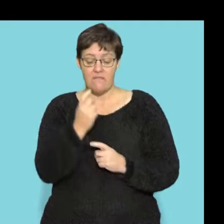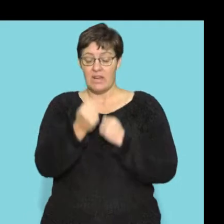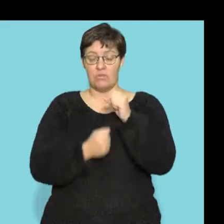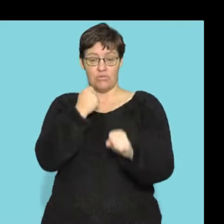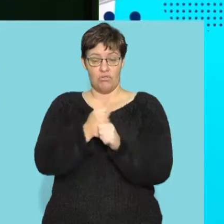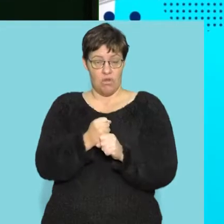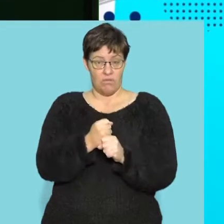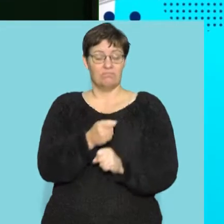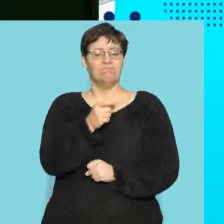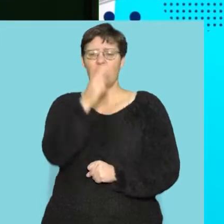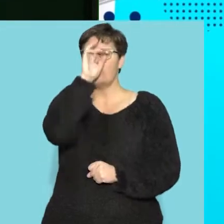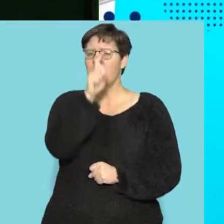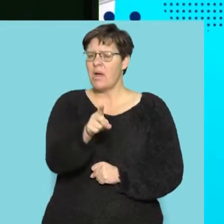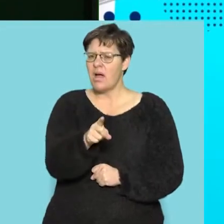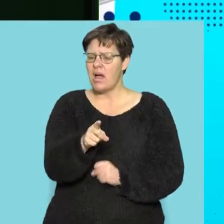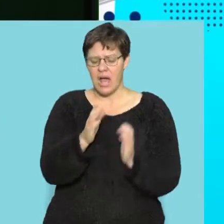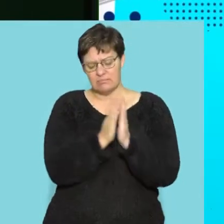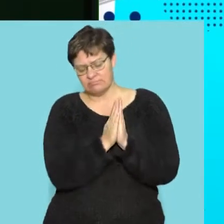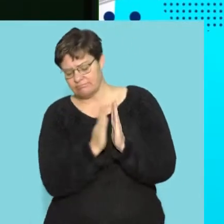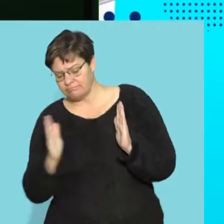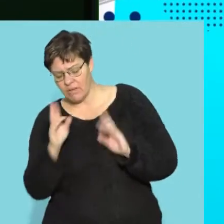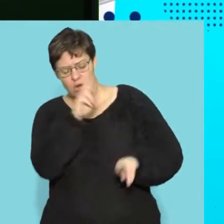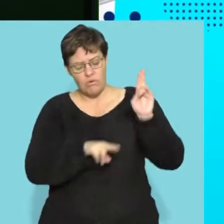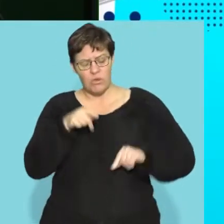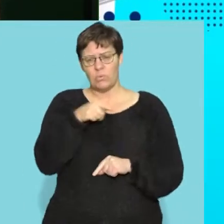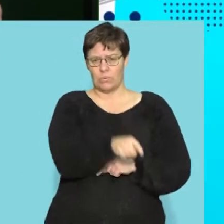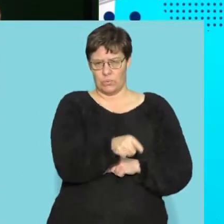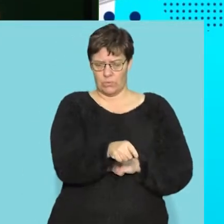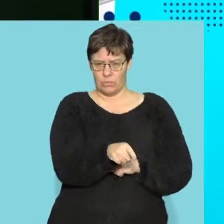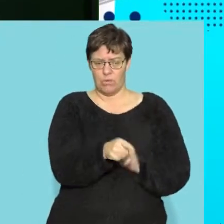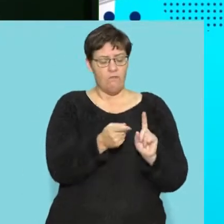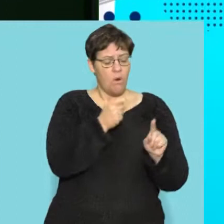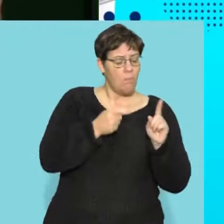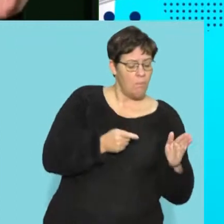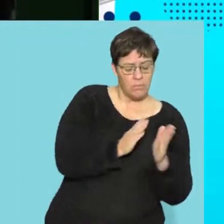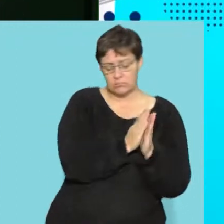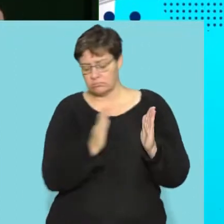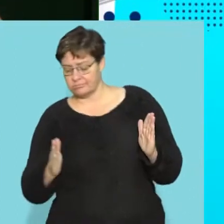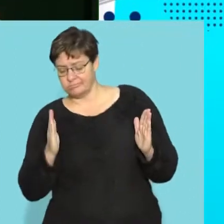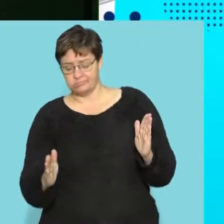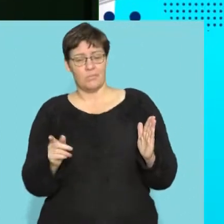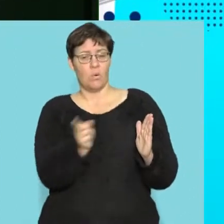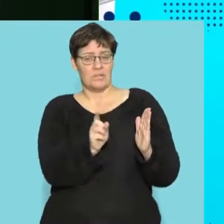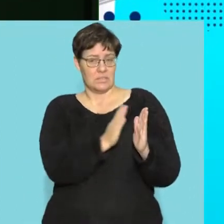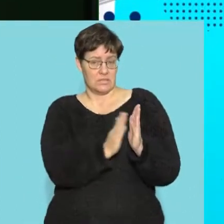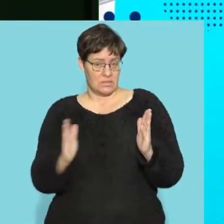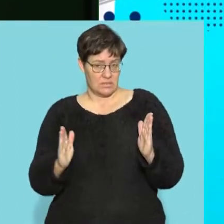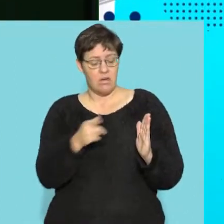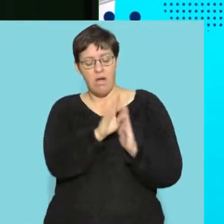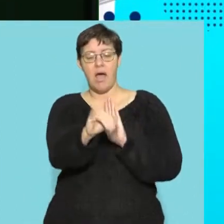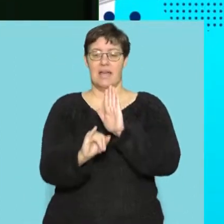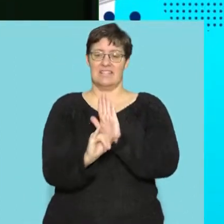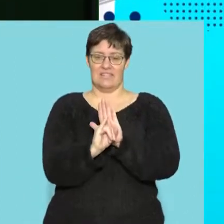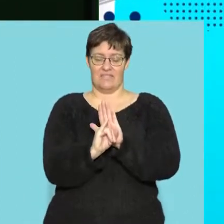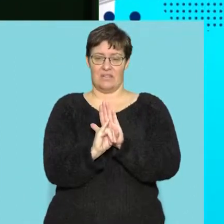financial year to remember what's the period under review. What are you working from? So in that way you'll be able to